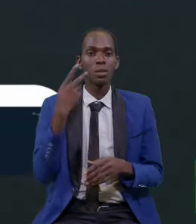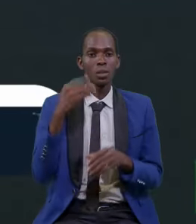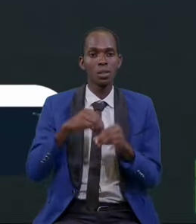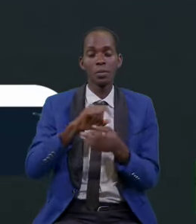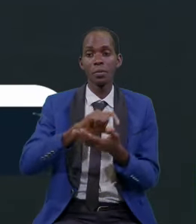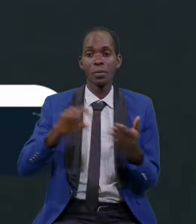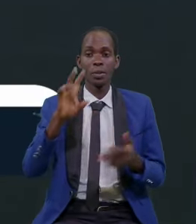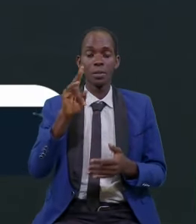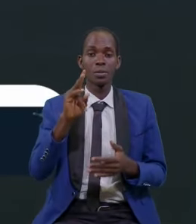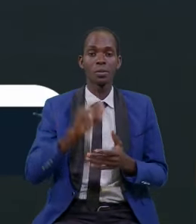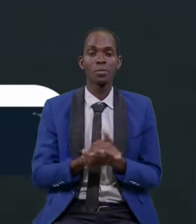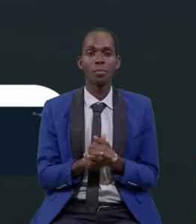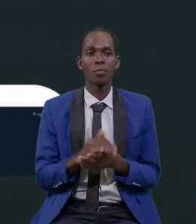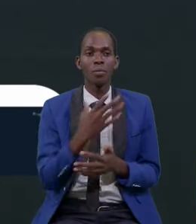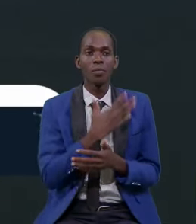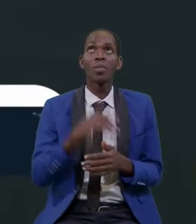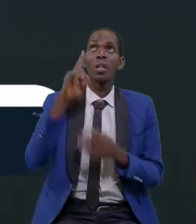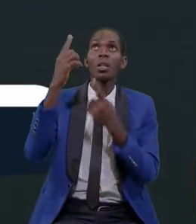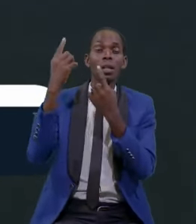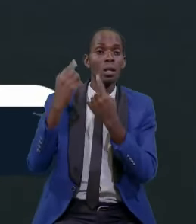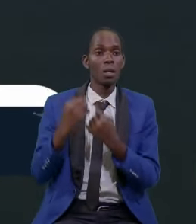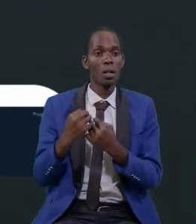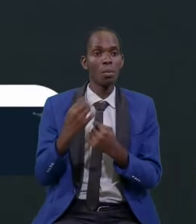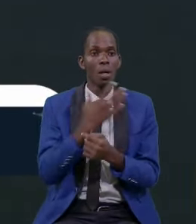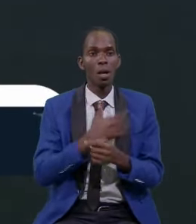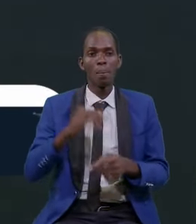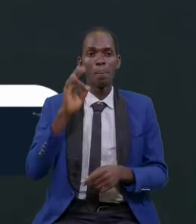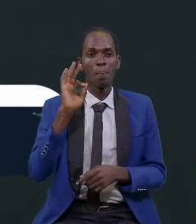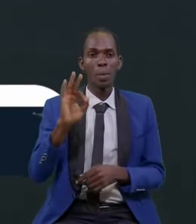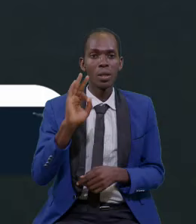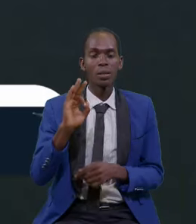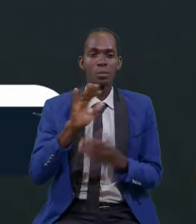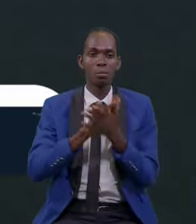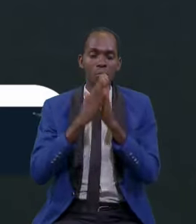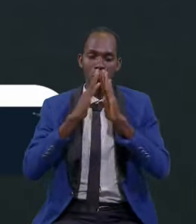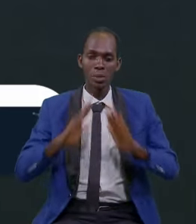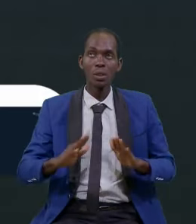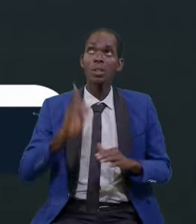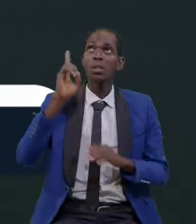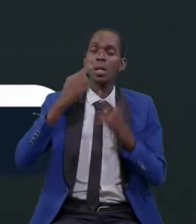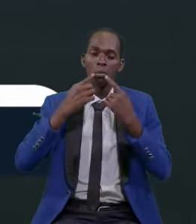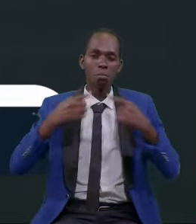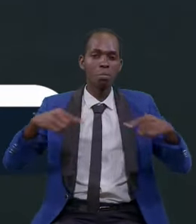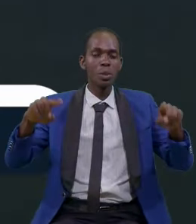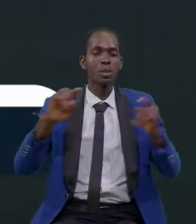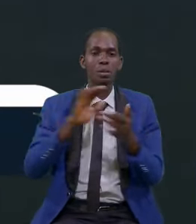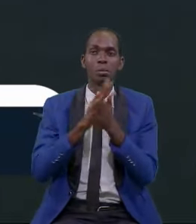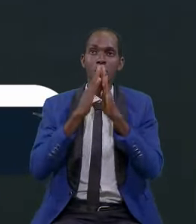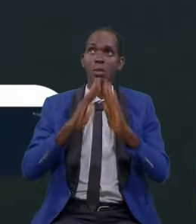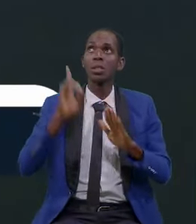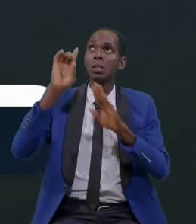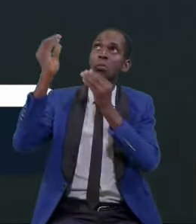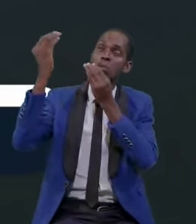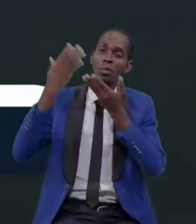and he preached peace, he proclaimed peace, He provided peace to you, which